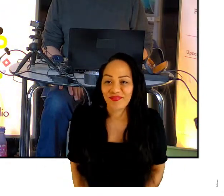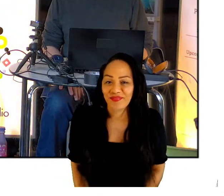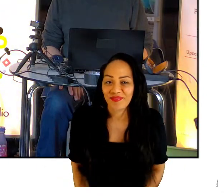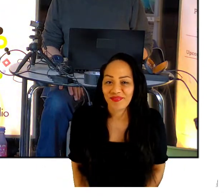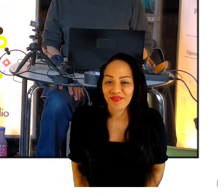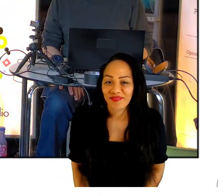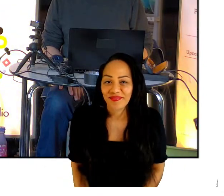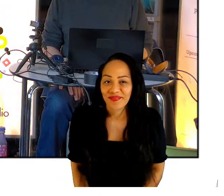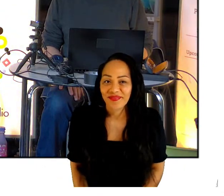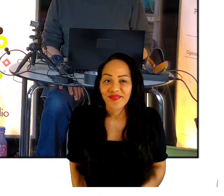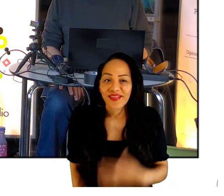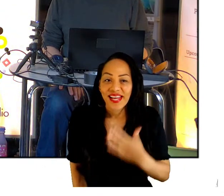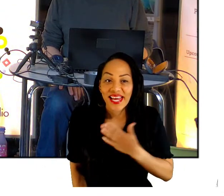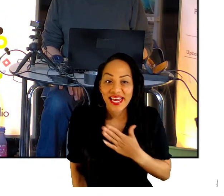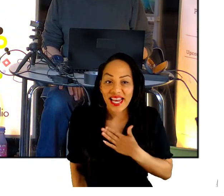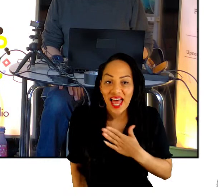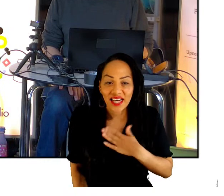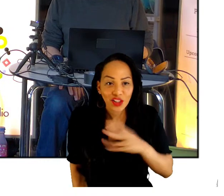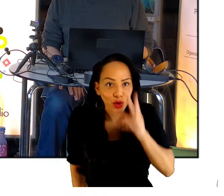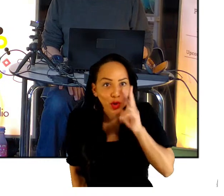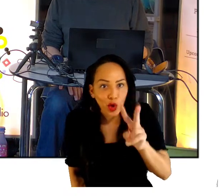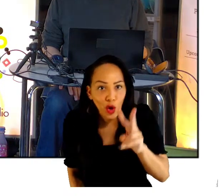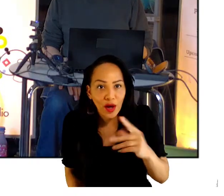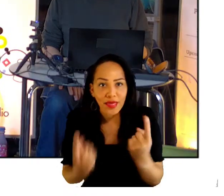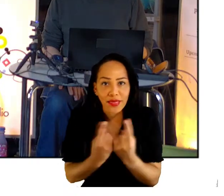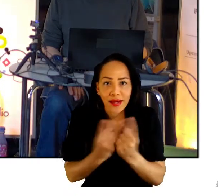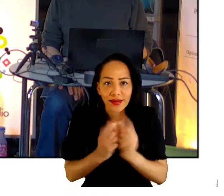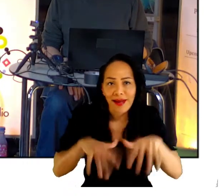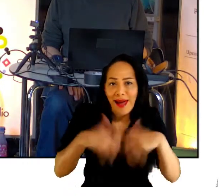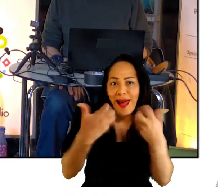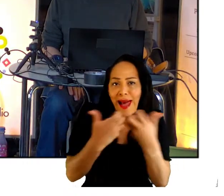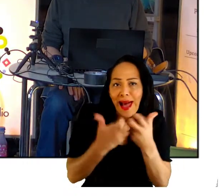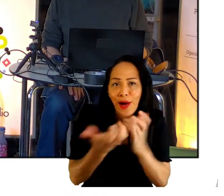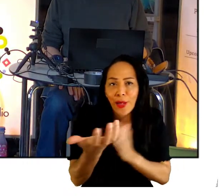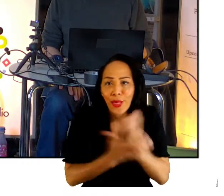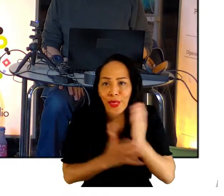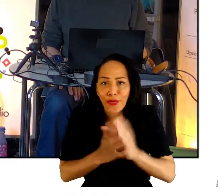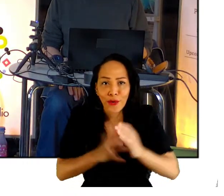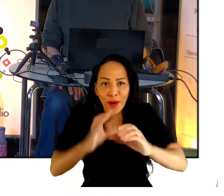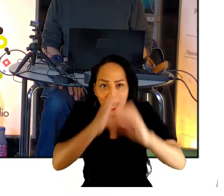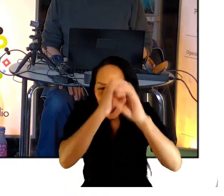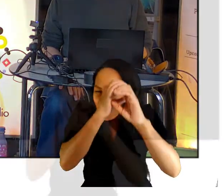things through a camera, and he likes to zoom in very close.